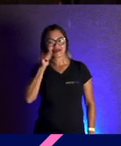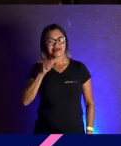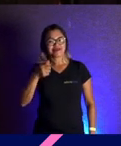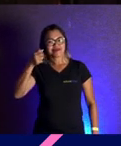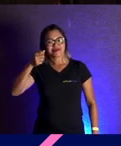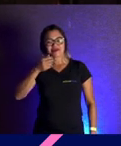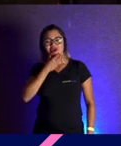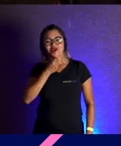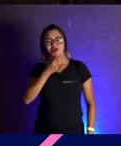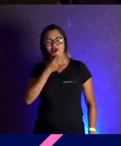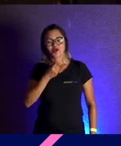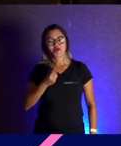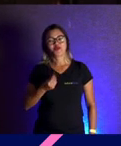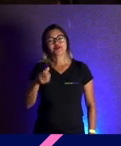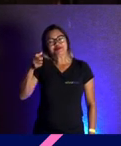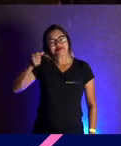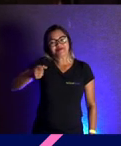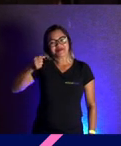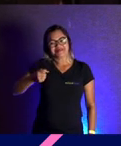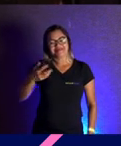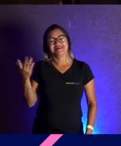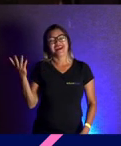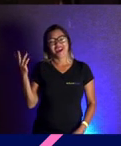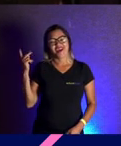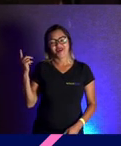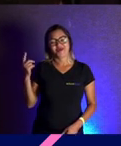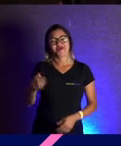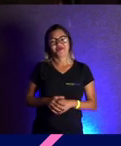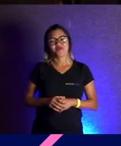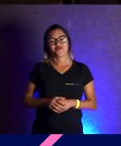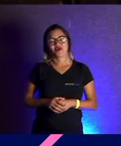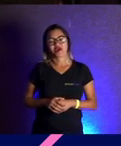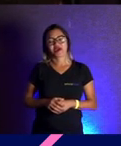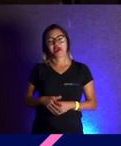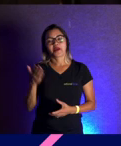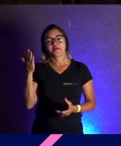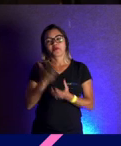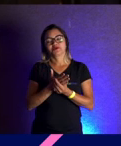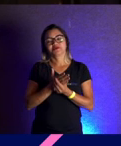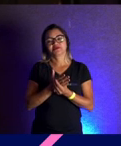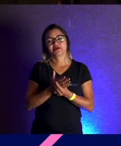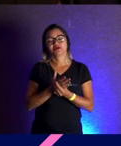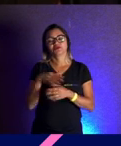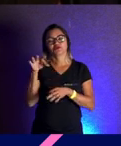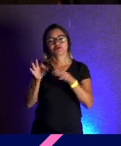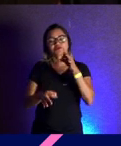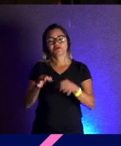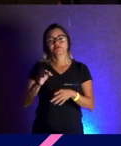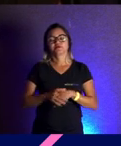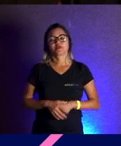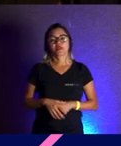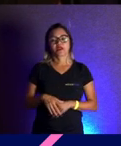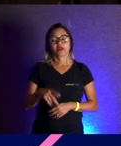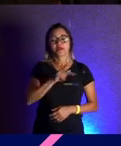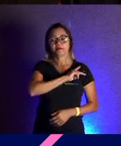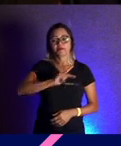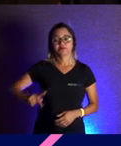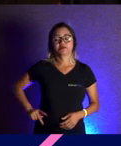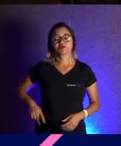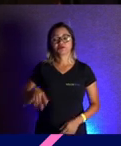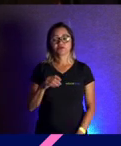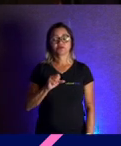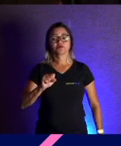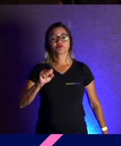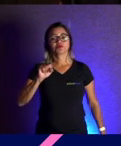Only one of them was federal prosecuted, and that is not that popular. The president of the Chinese was convicted of crimes against